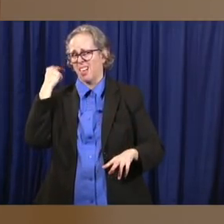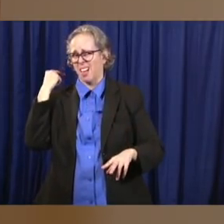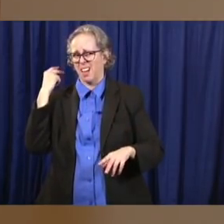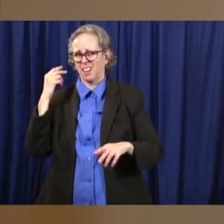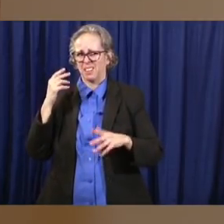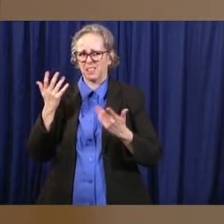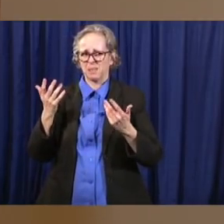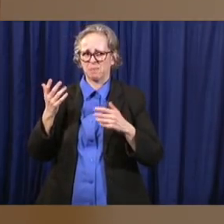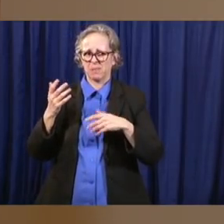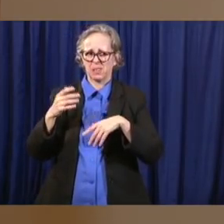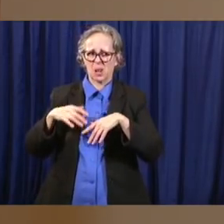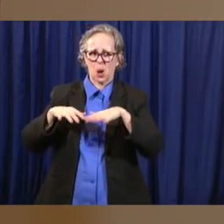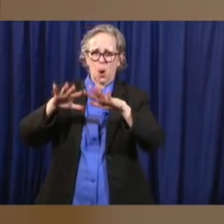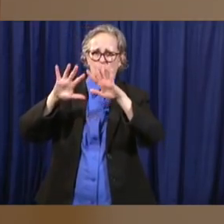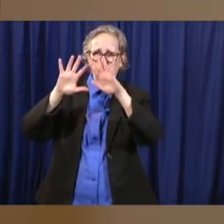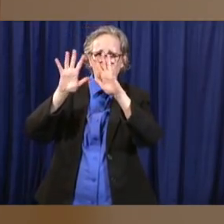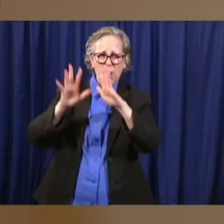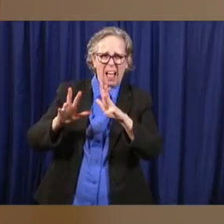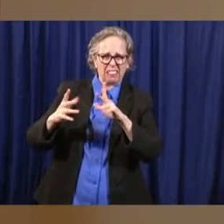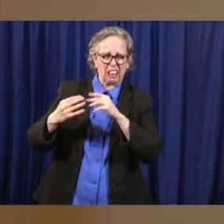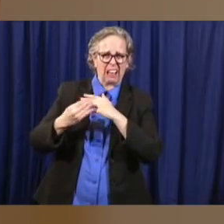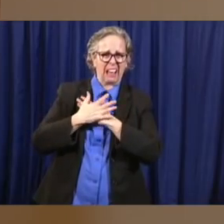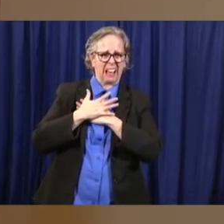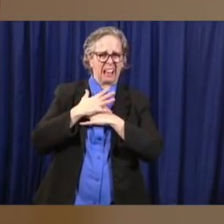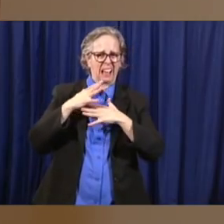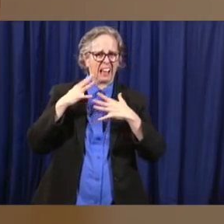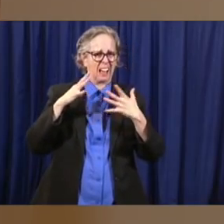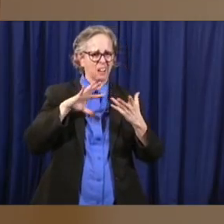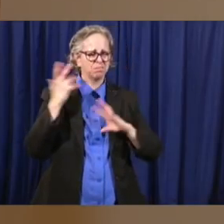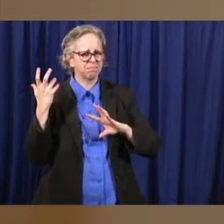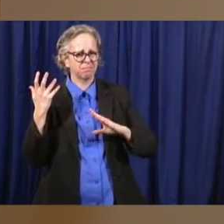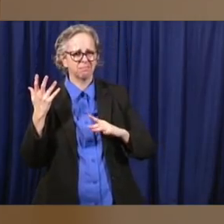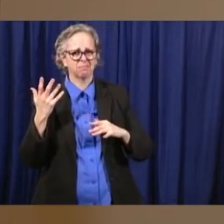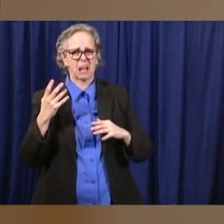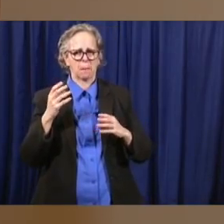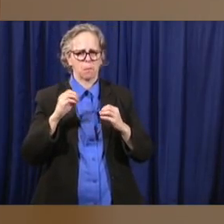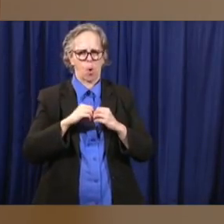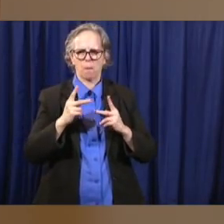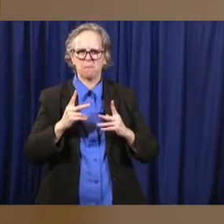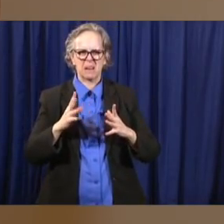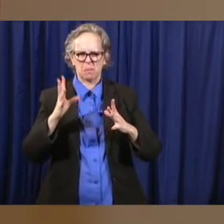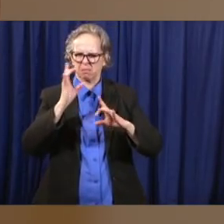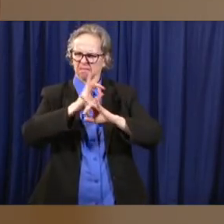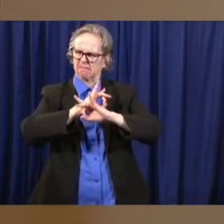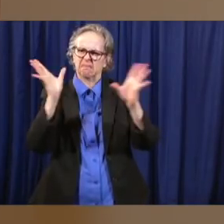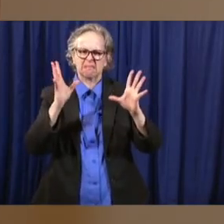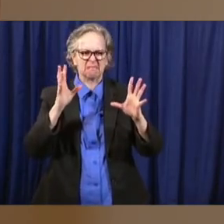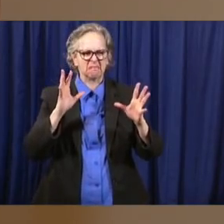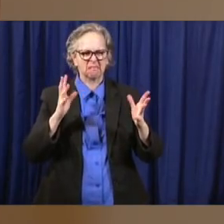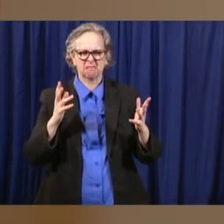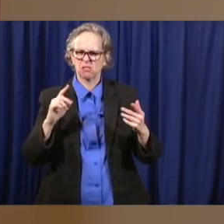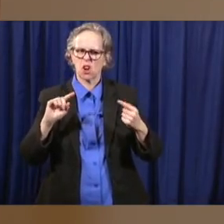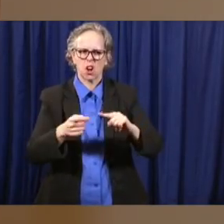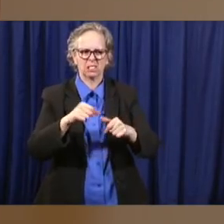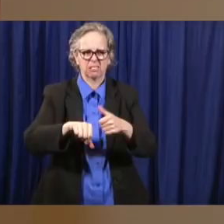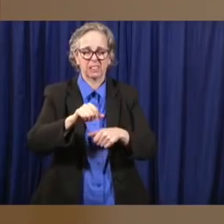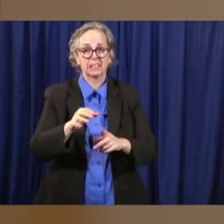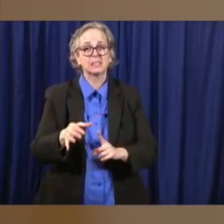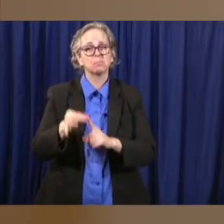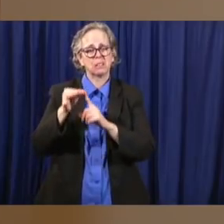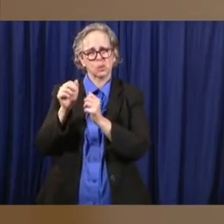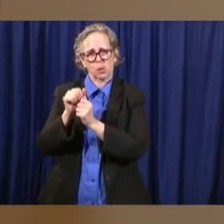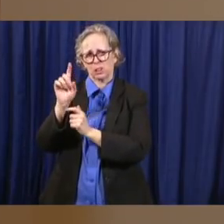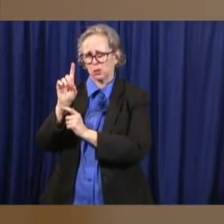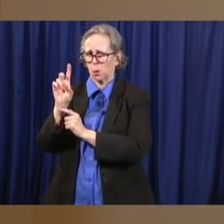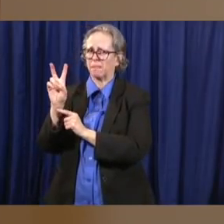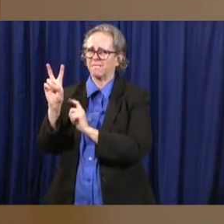be upticks of violence, and especially domestic violence. We mentioned this briefly before, but I